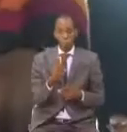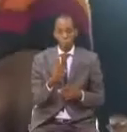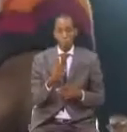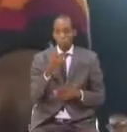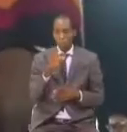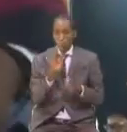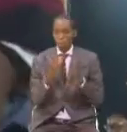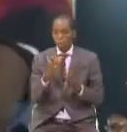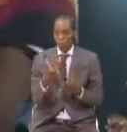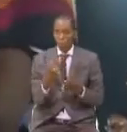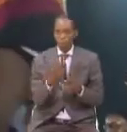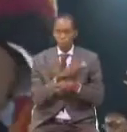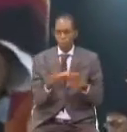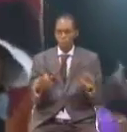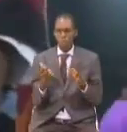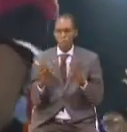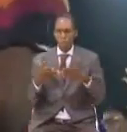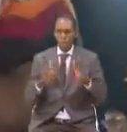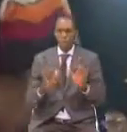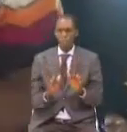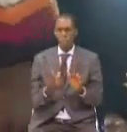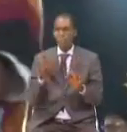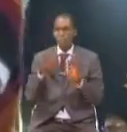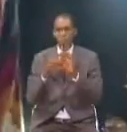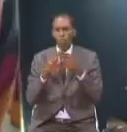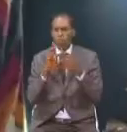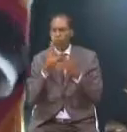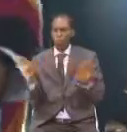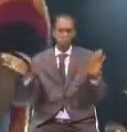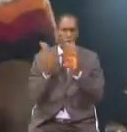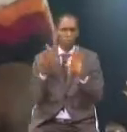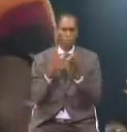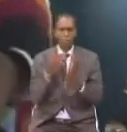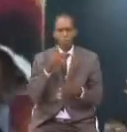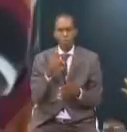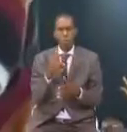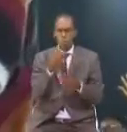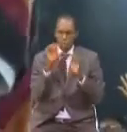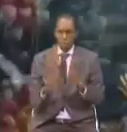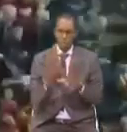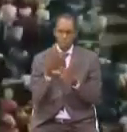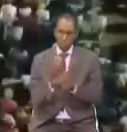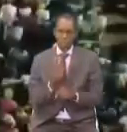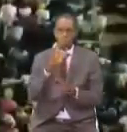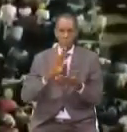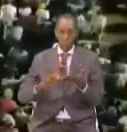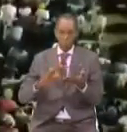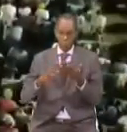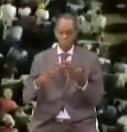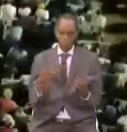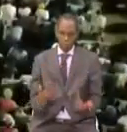you. Don't allow the door to close on you tonight. You can have that forgiveness right now in all